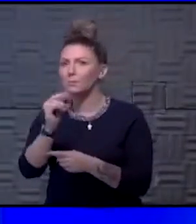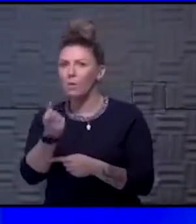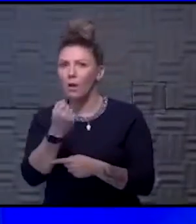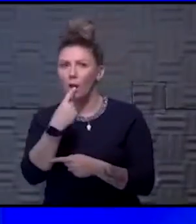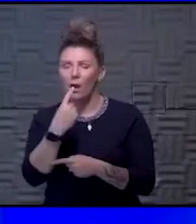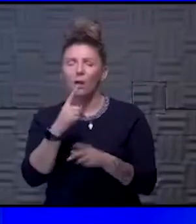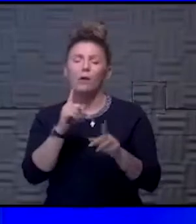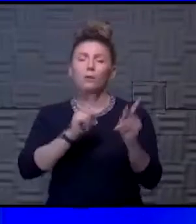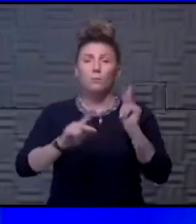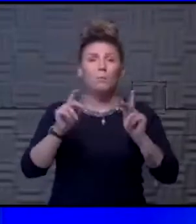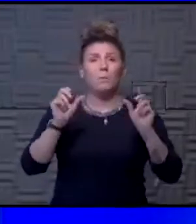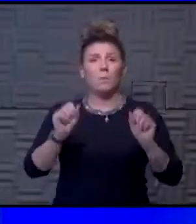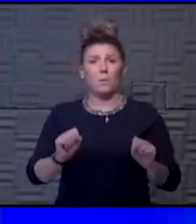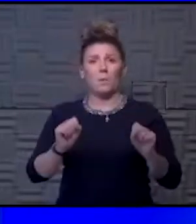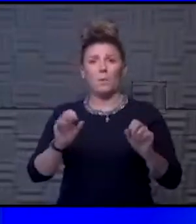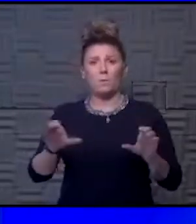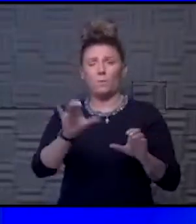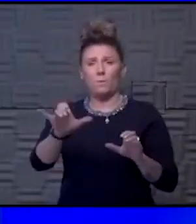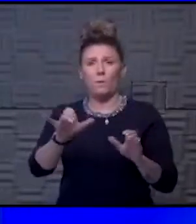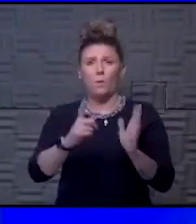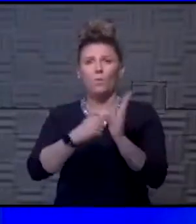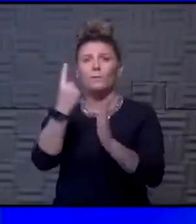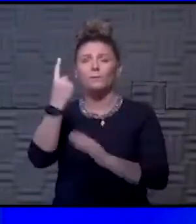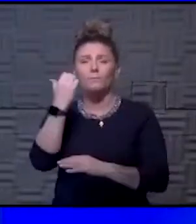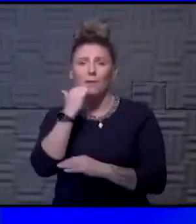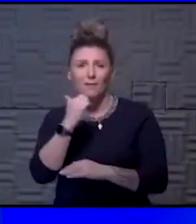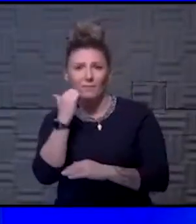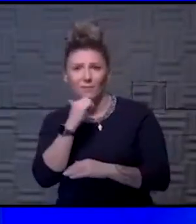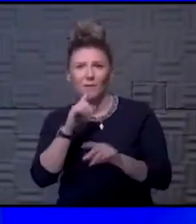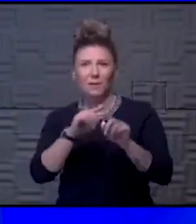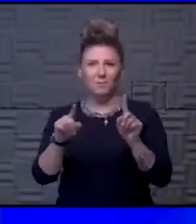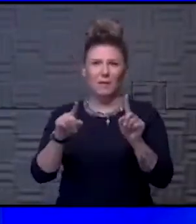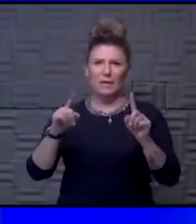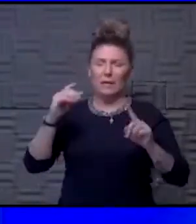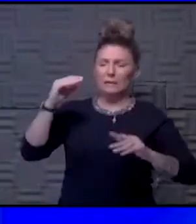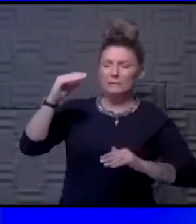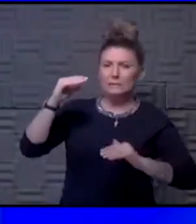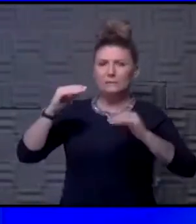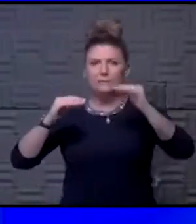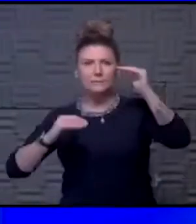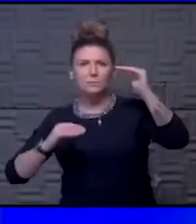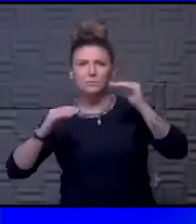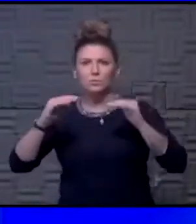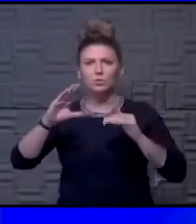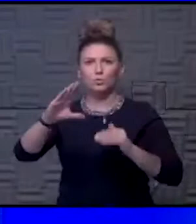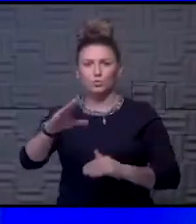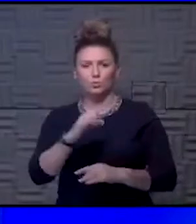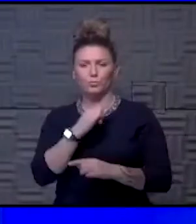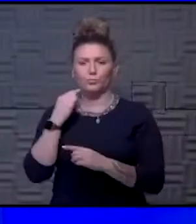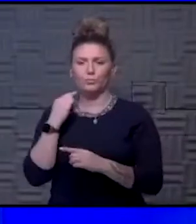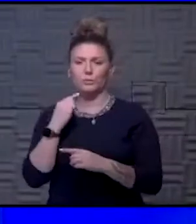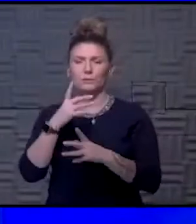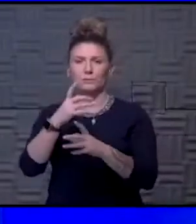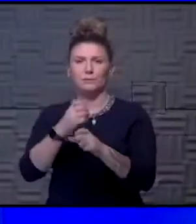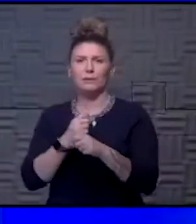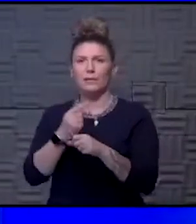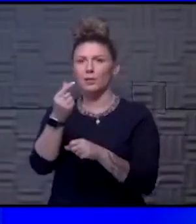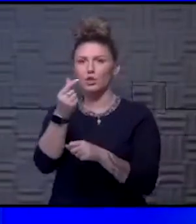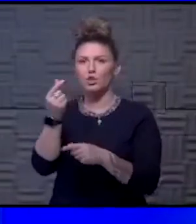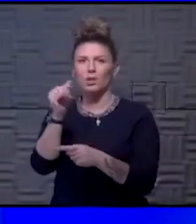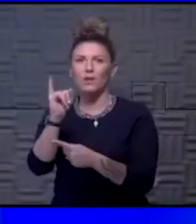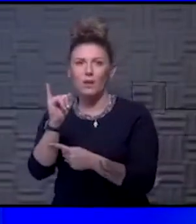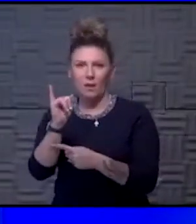on baby aspirin once a day, but you also have to weigh the risk of your chance of getting a GI bleed,